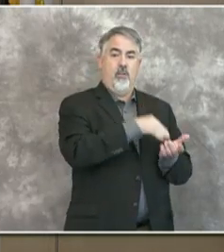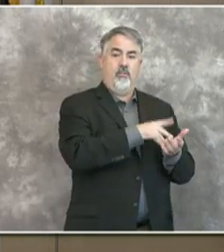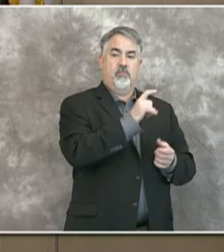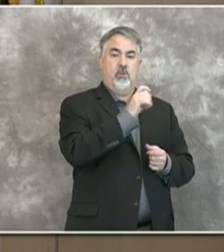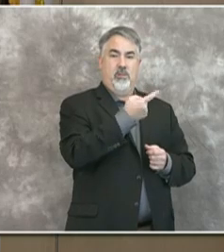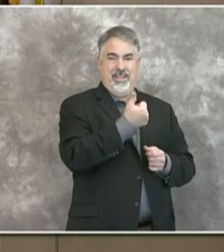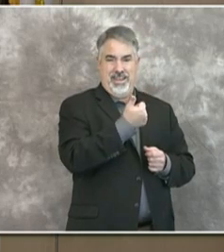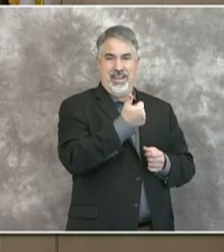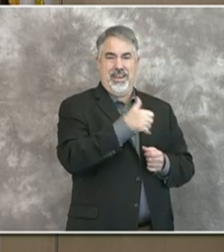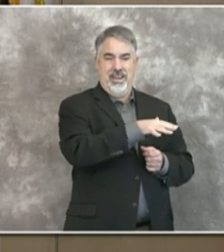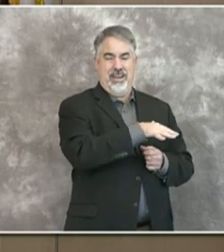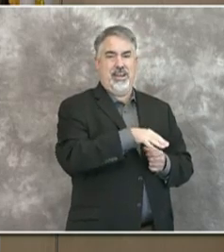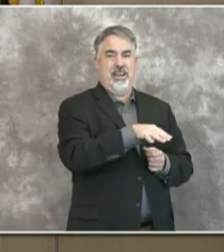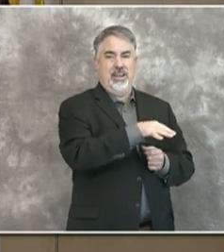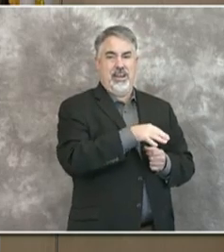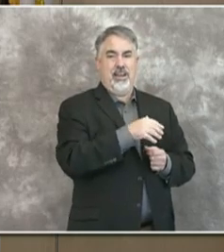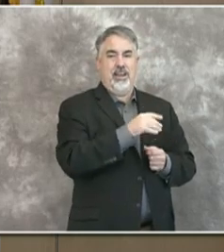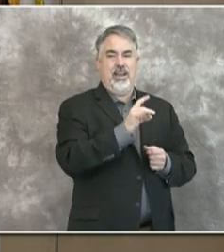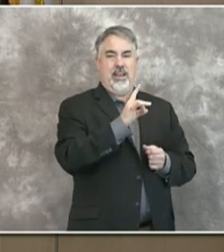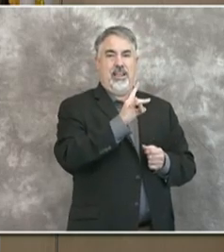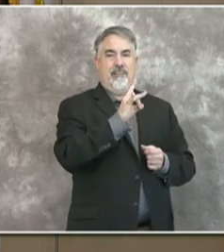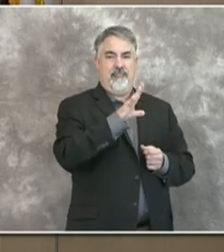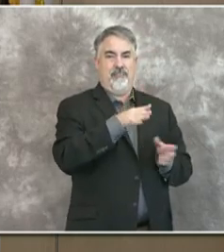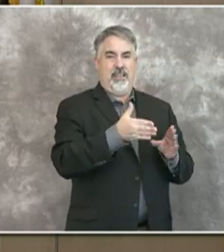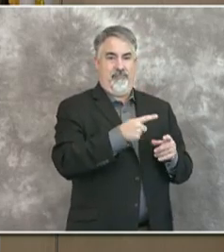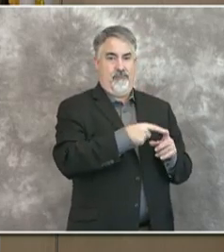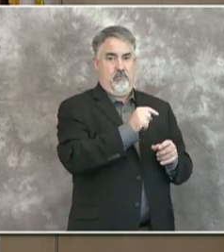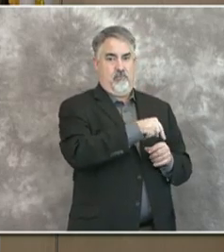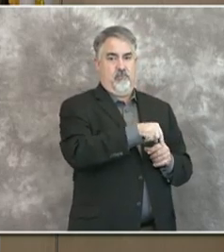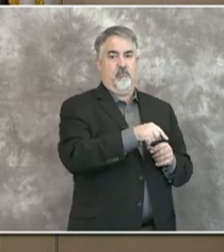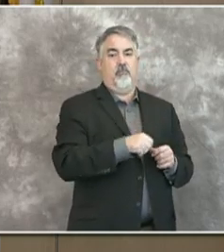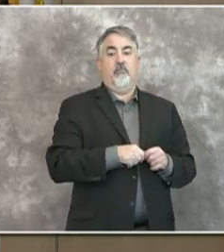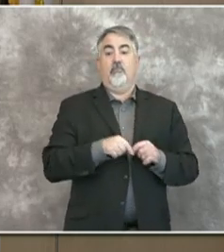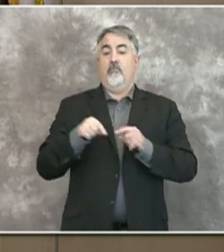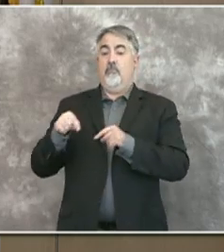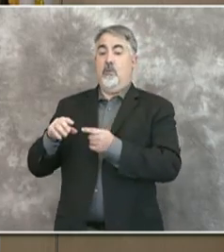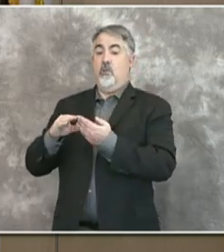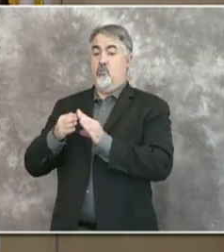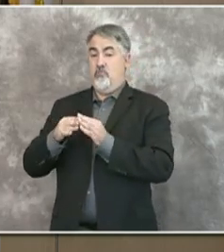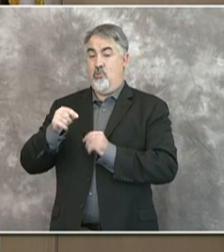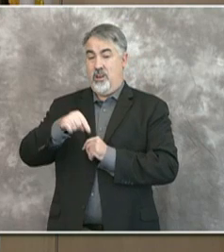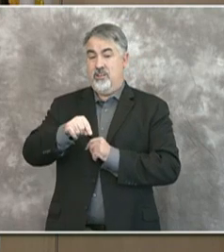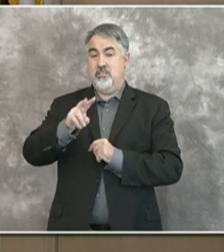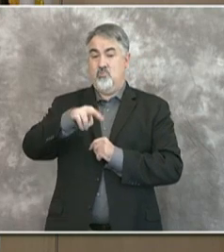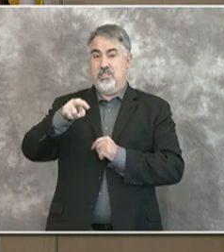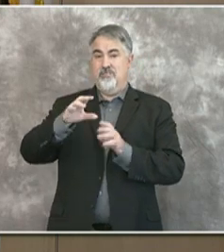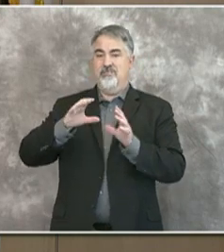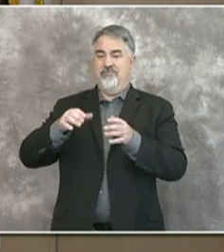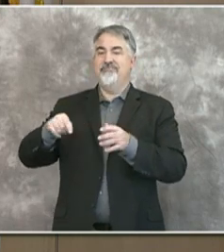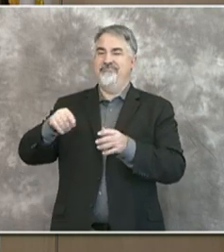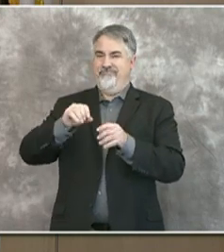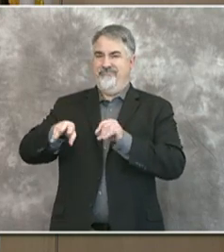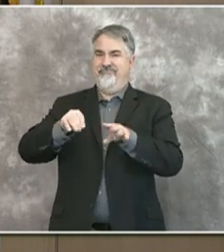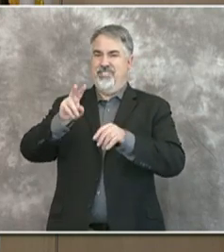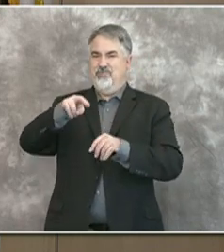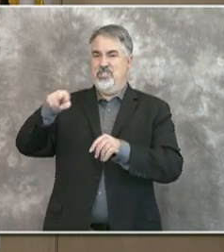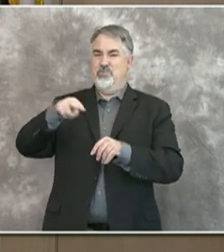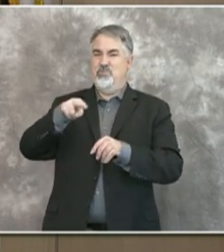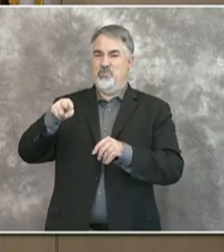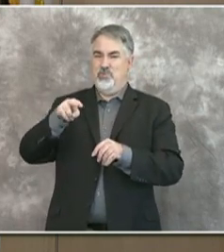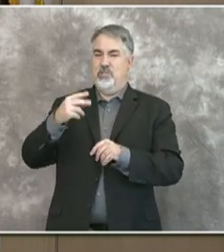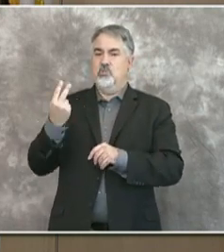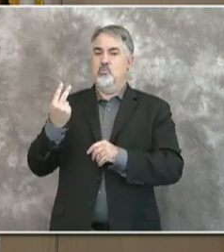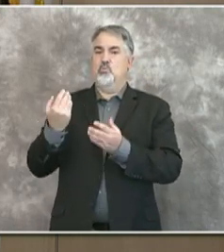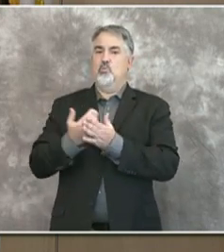1,110 and 85 deaths. We have also 22 active outbreaks in community setting locations, 2 new outbreaks